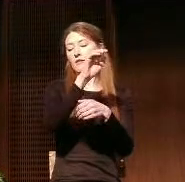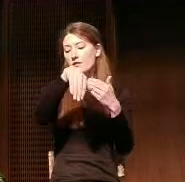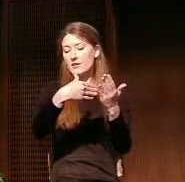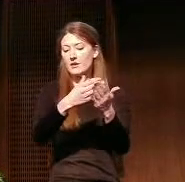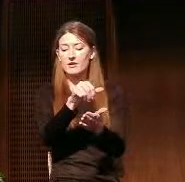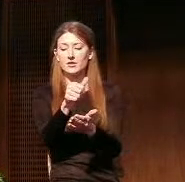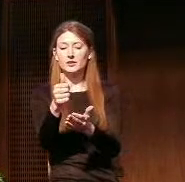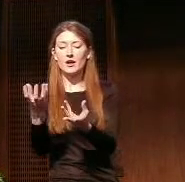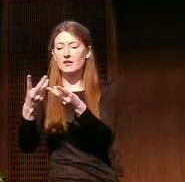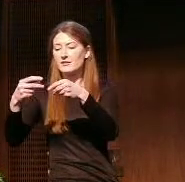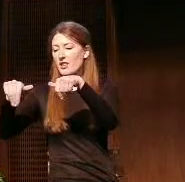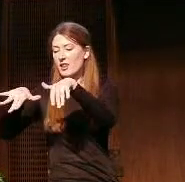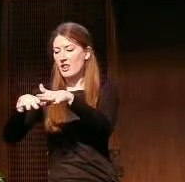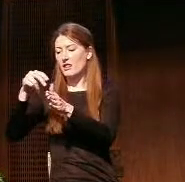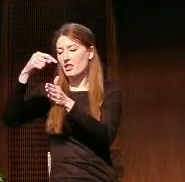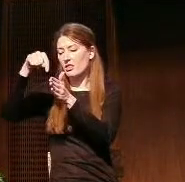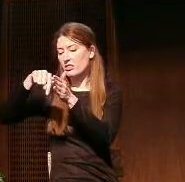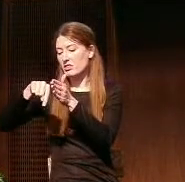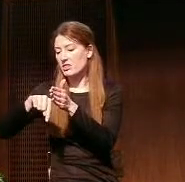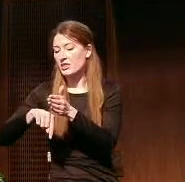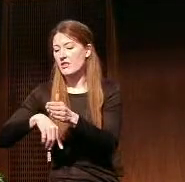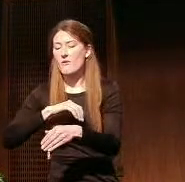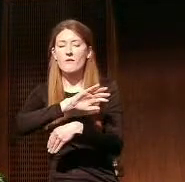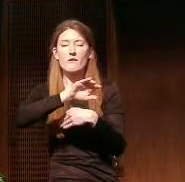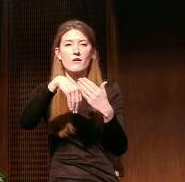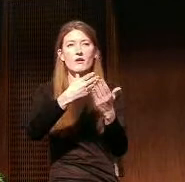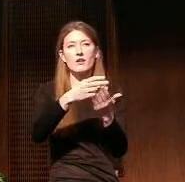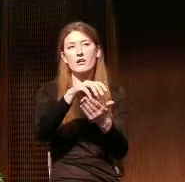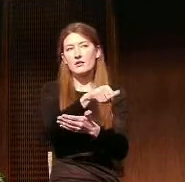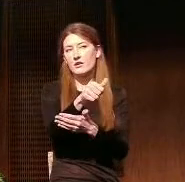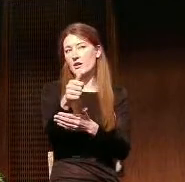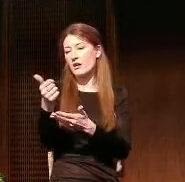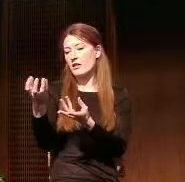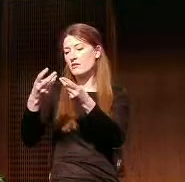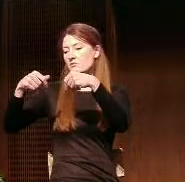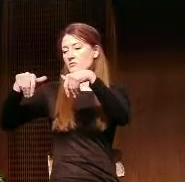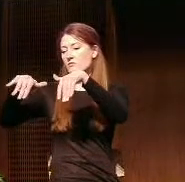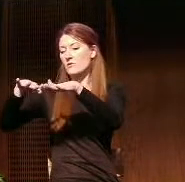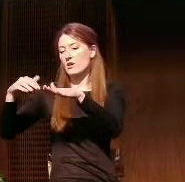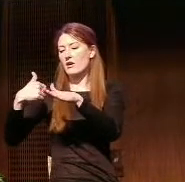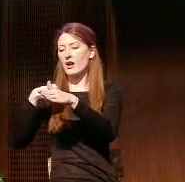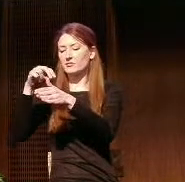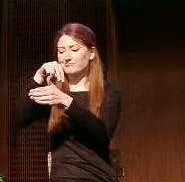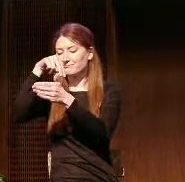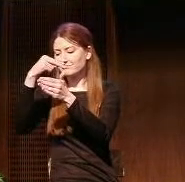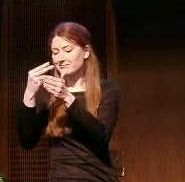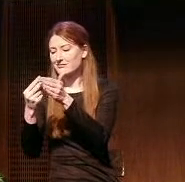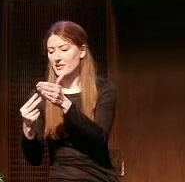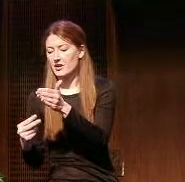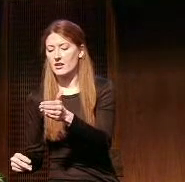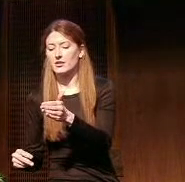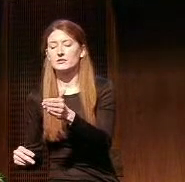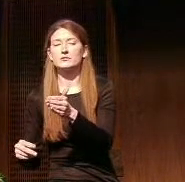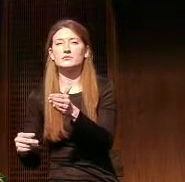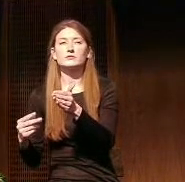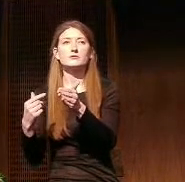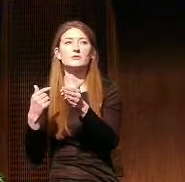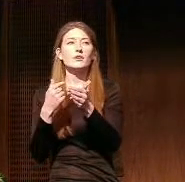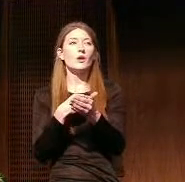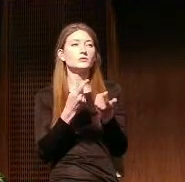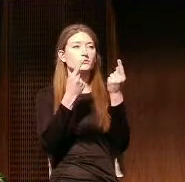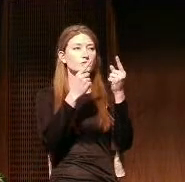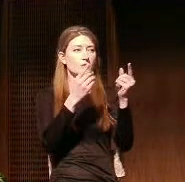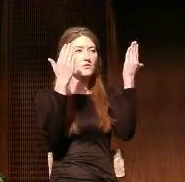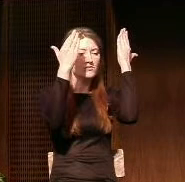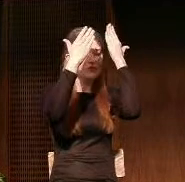ground is sinking sand. All other ground is sinking sand. When